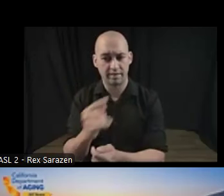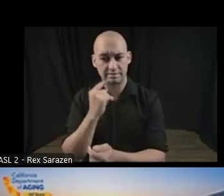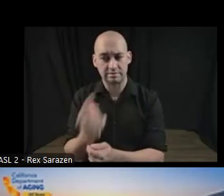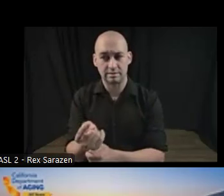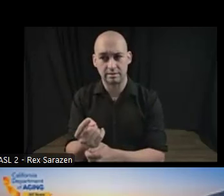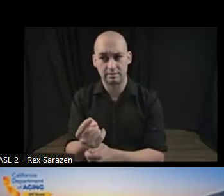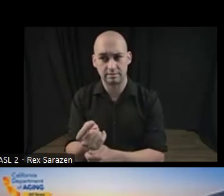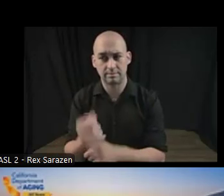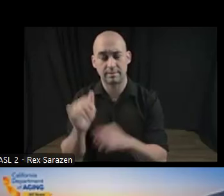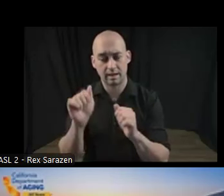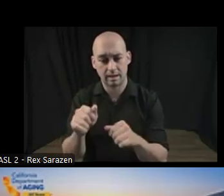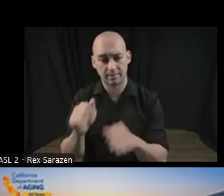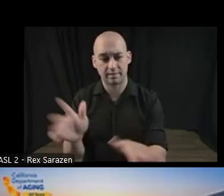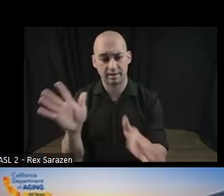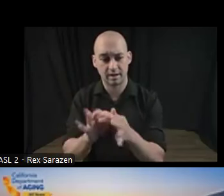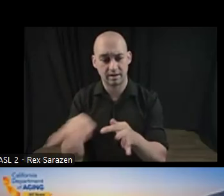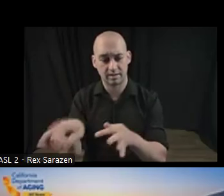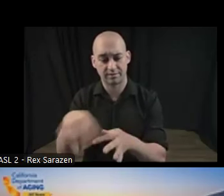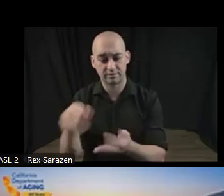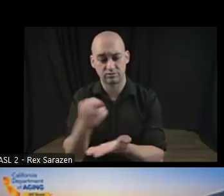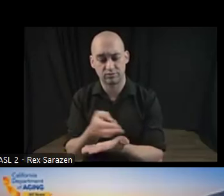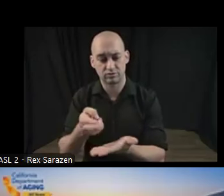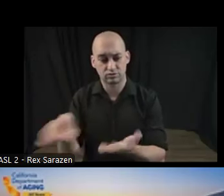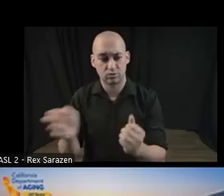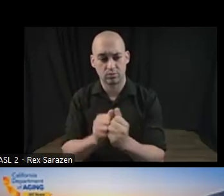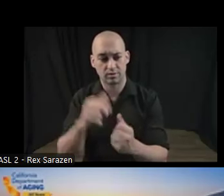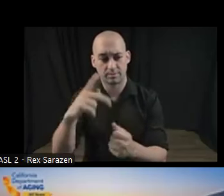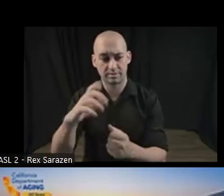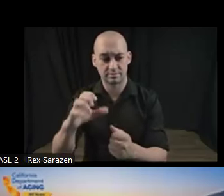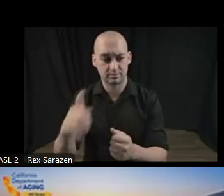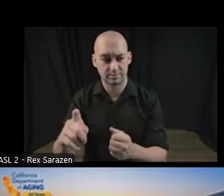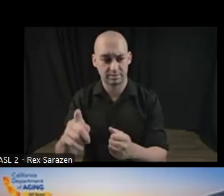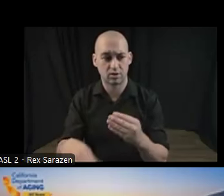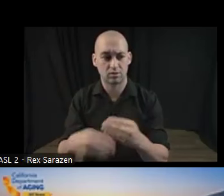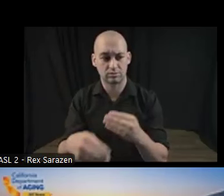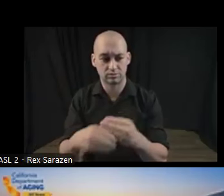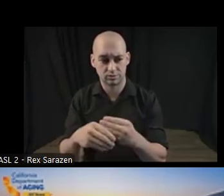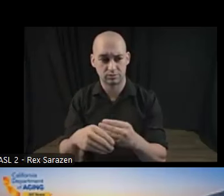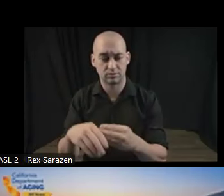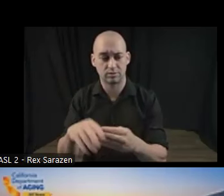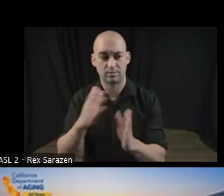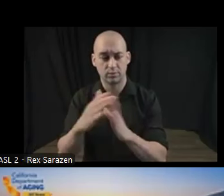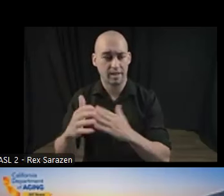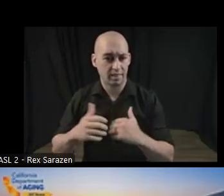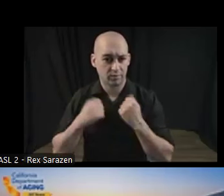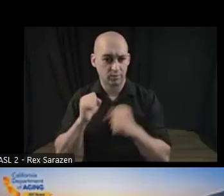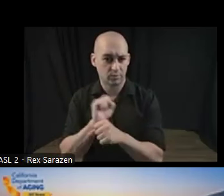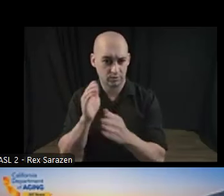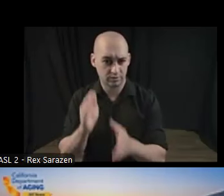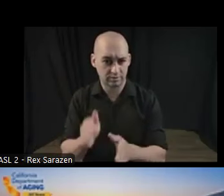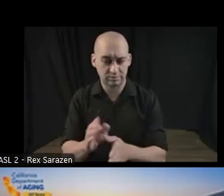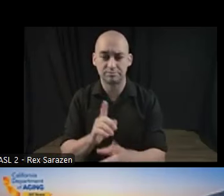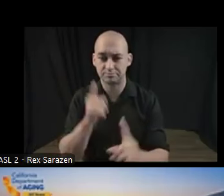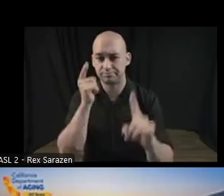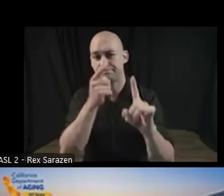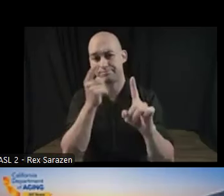being able to link these resources with primary care physicians as well as community health workers is definitely a priority for